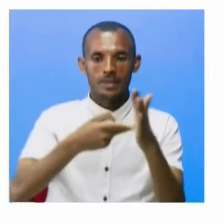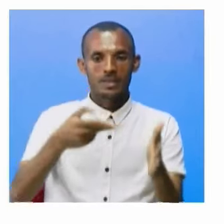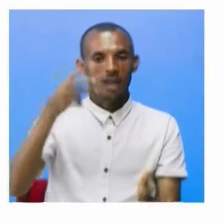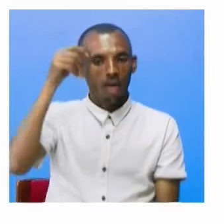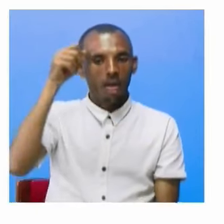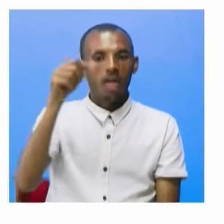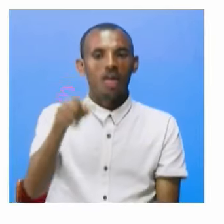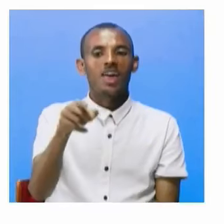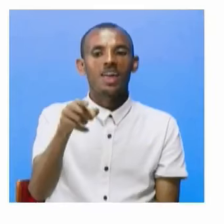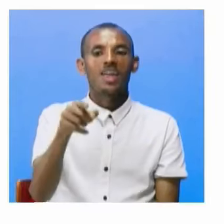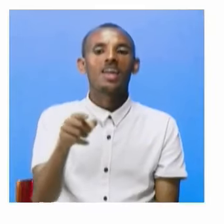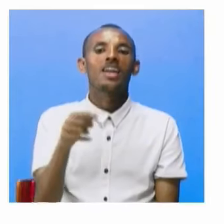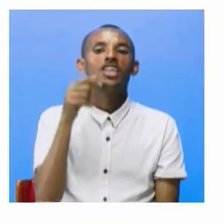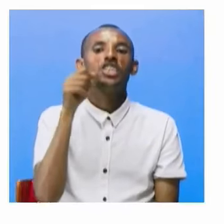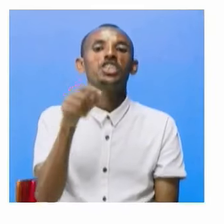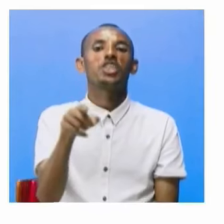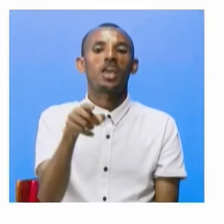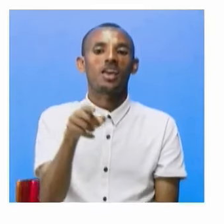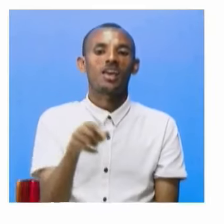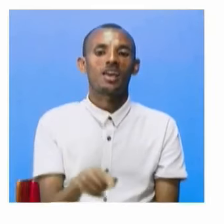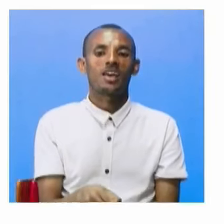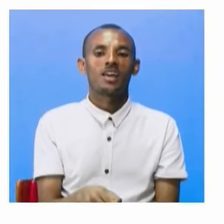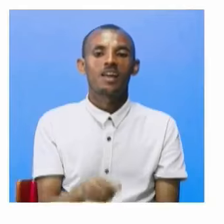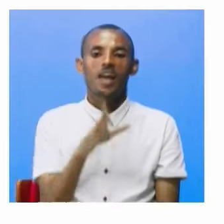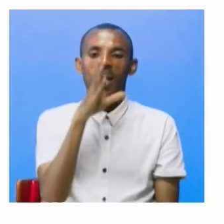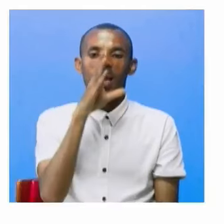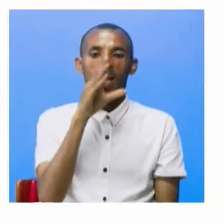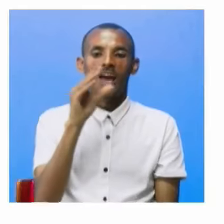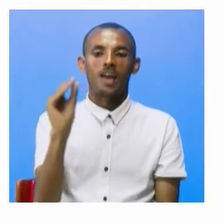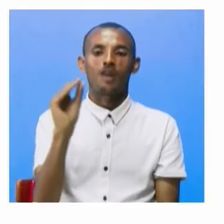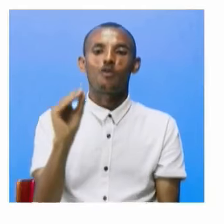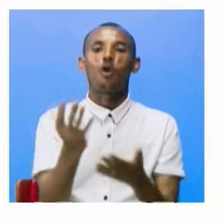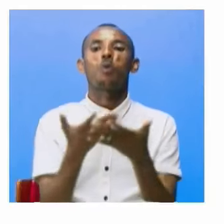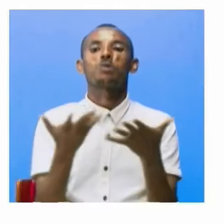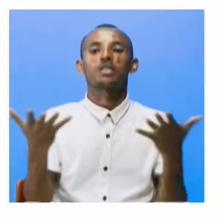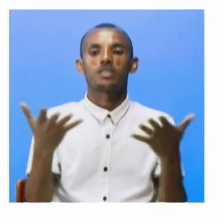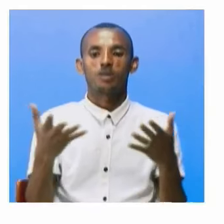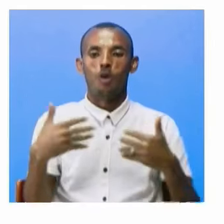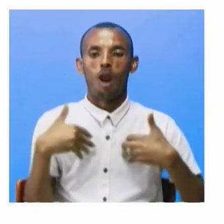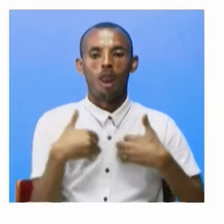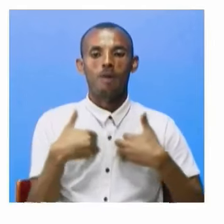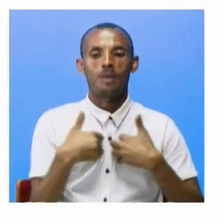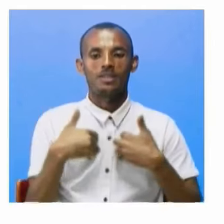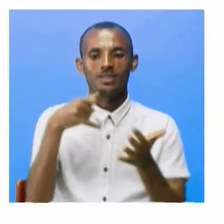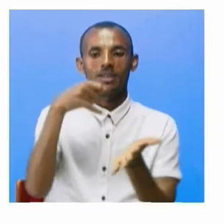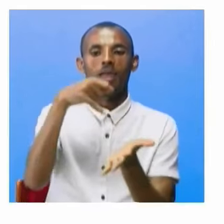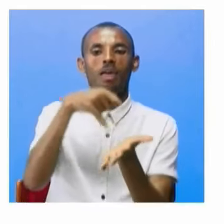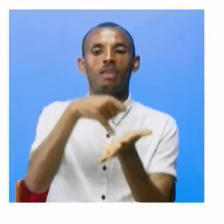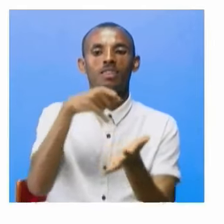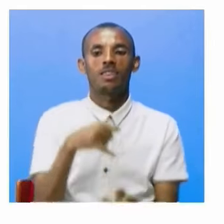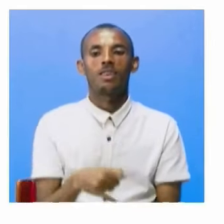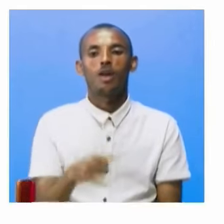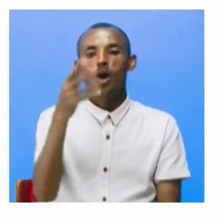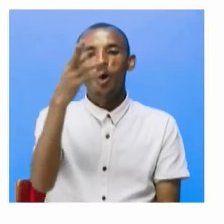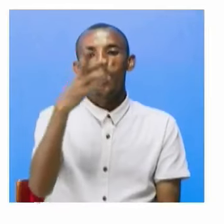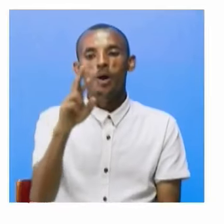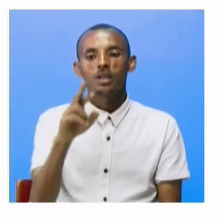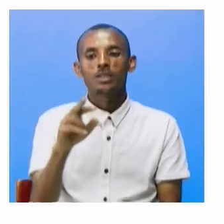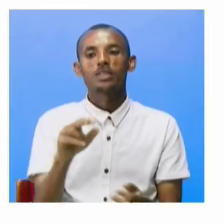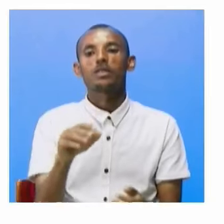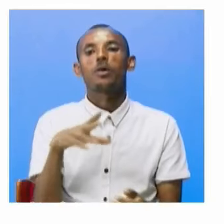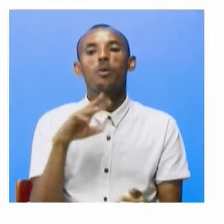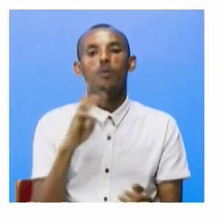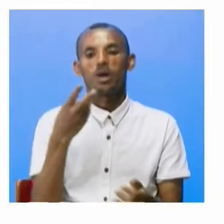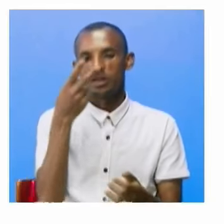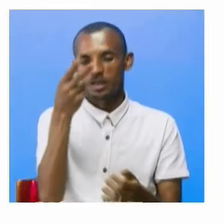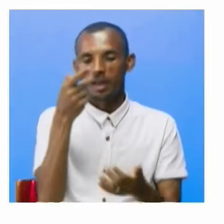yeah, she, and for objects and animals, it. Or, just like we have seen